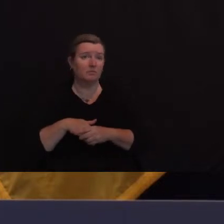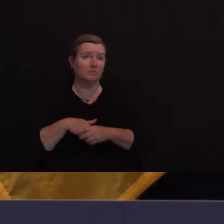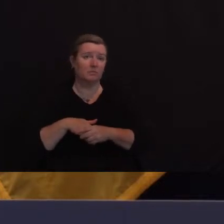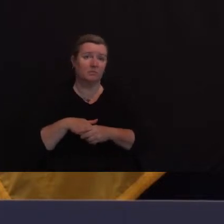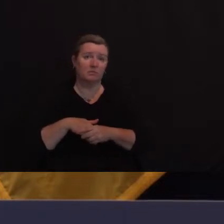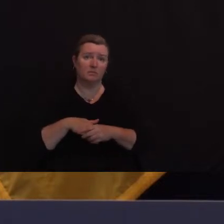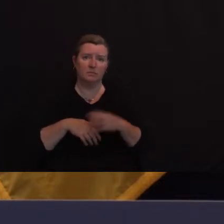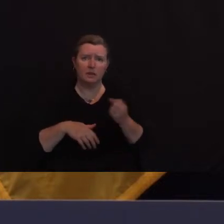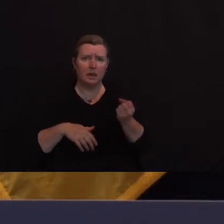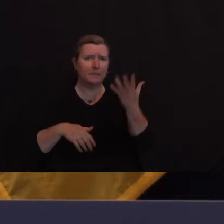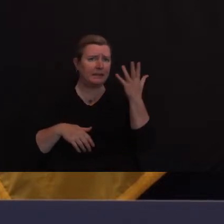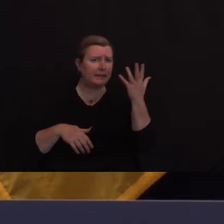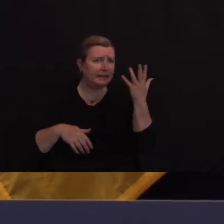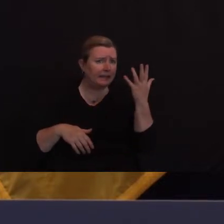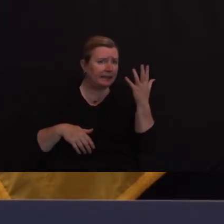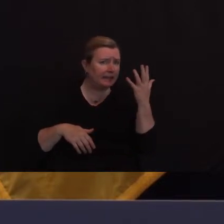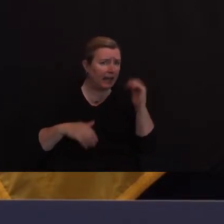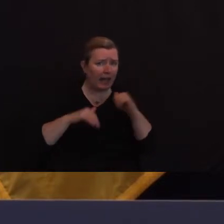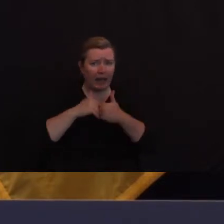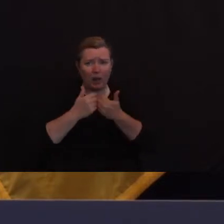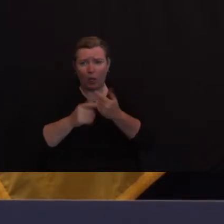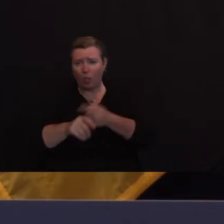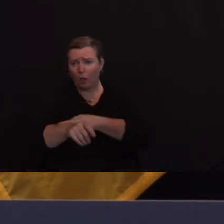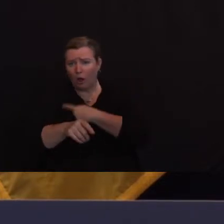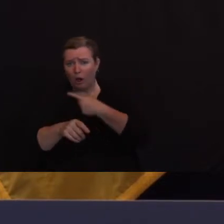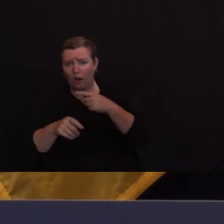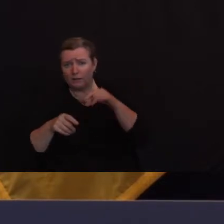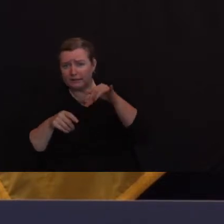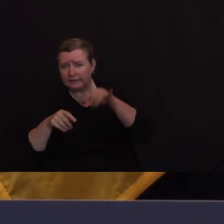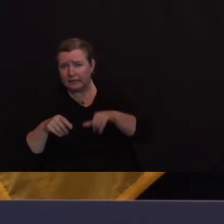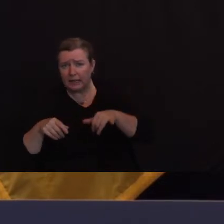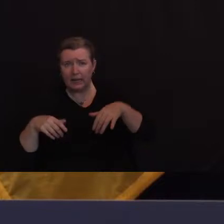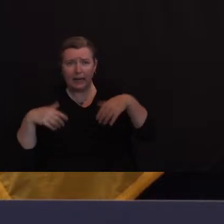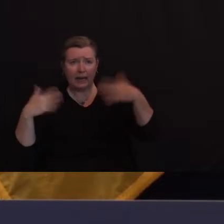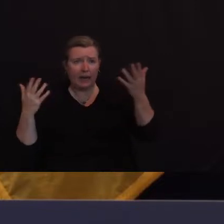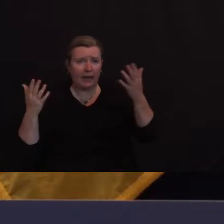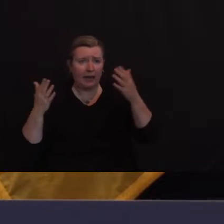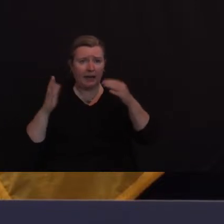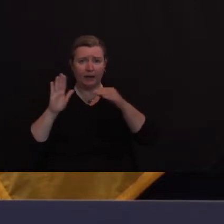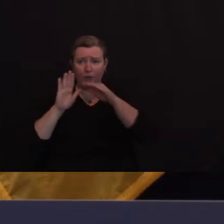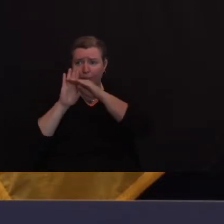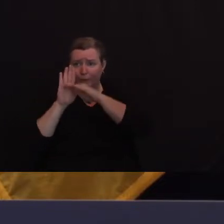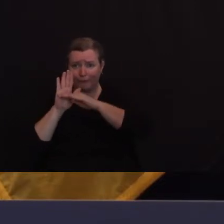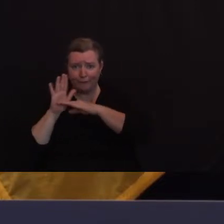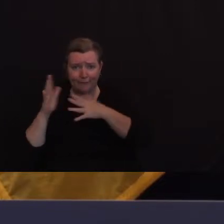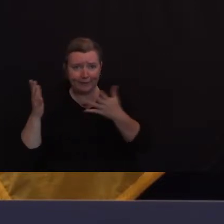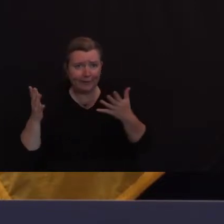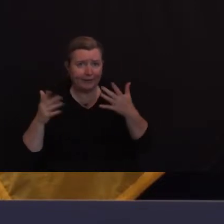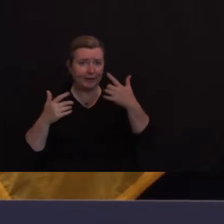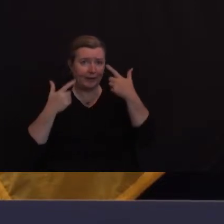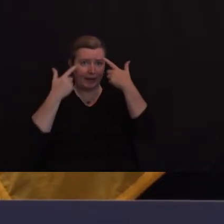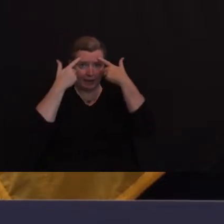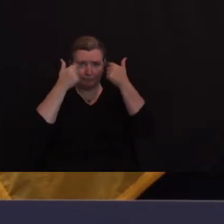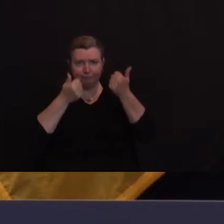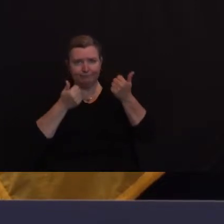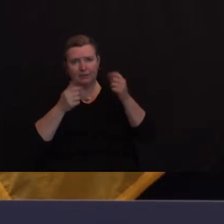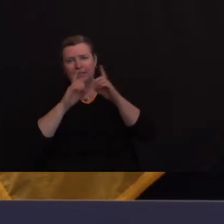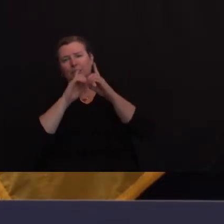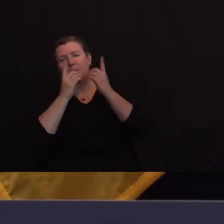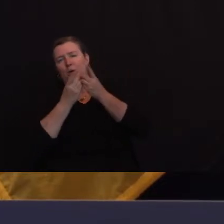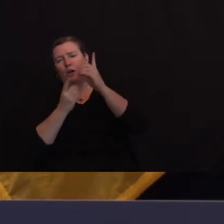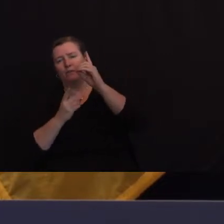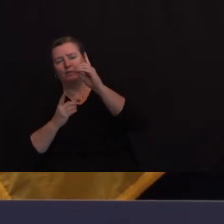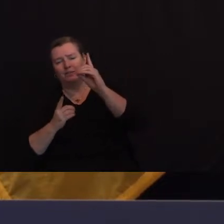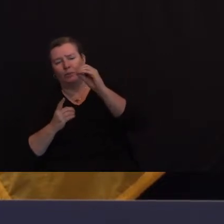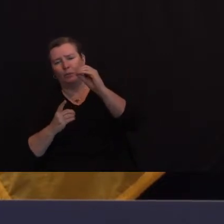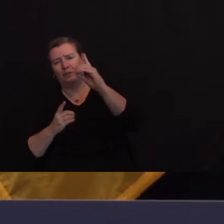there, what the protocols are, we're going to defer to the Department of Defense on all the above. They're really running the show on this one, and we are,